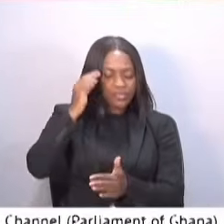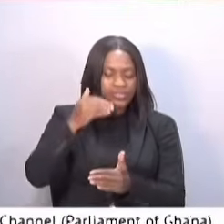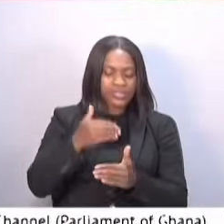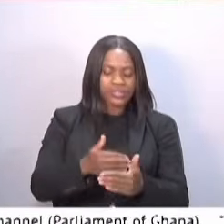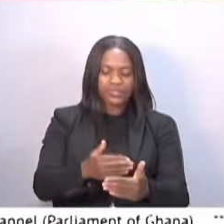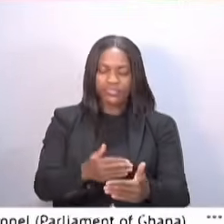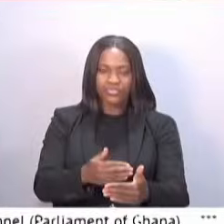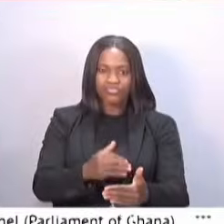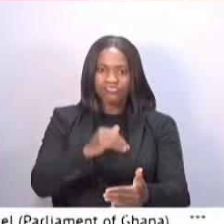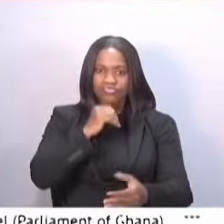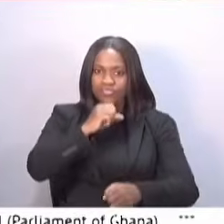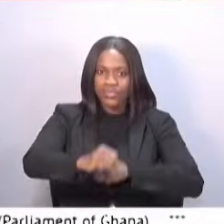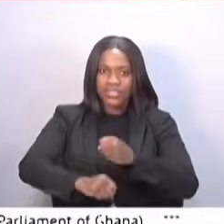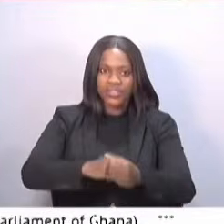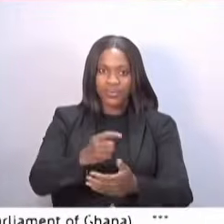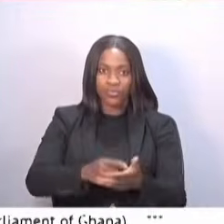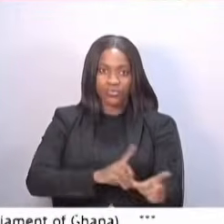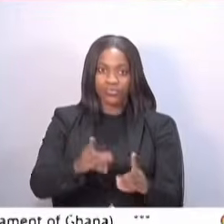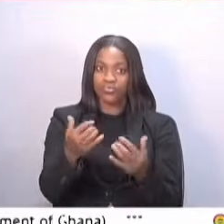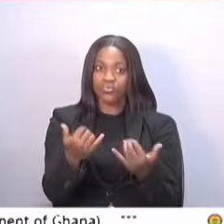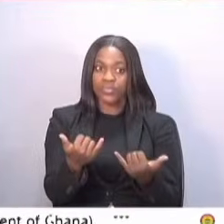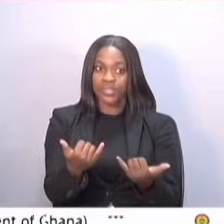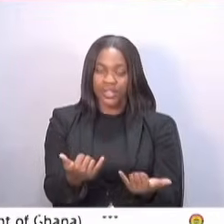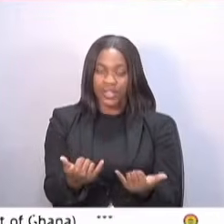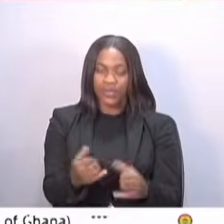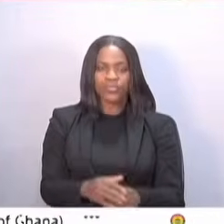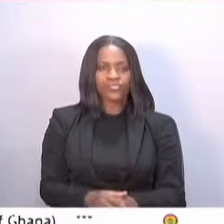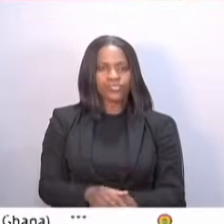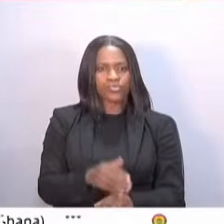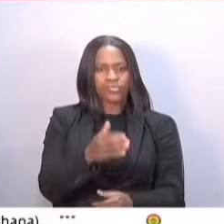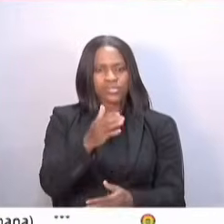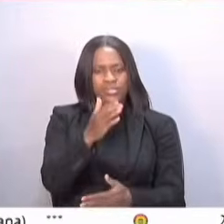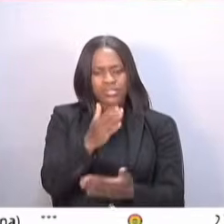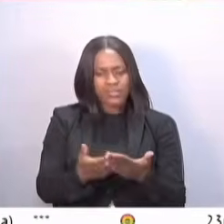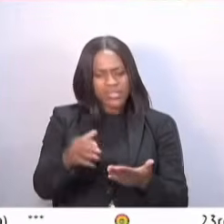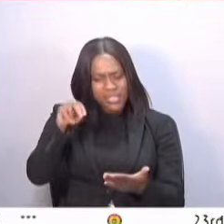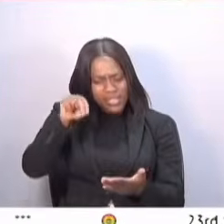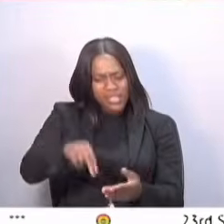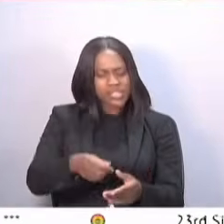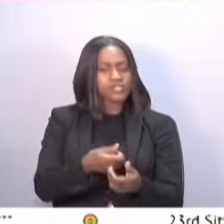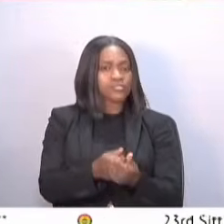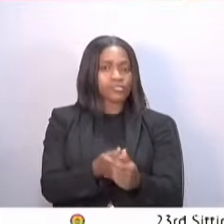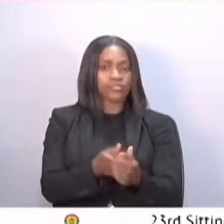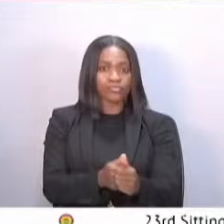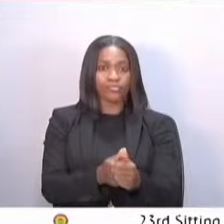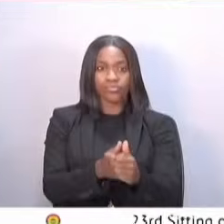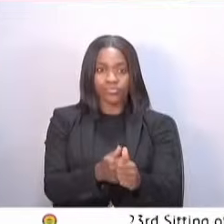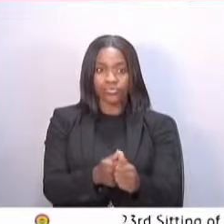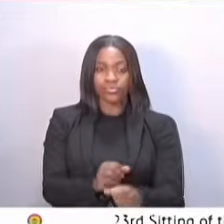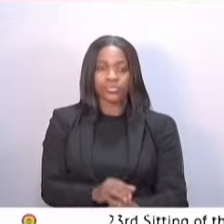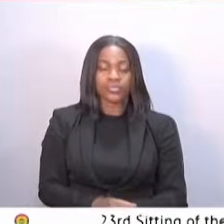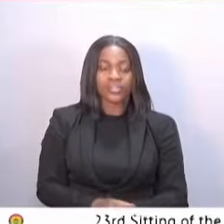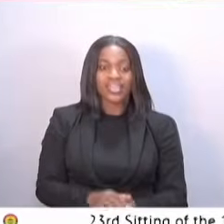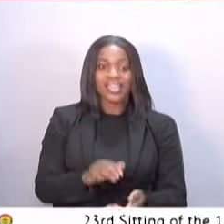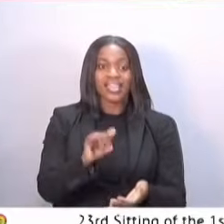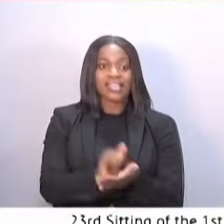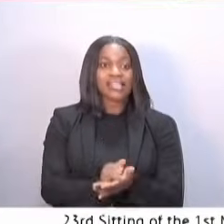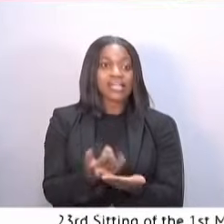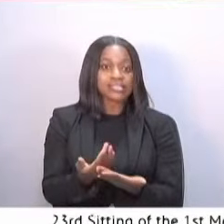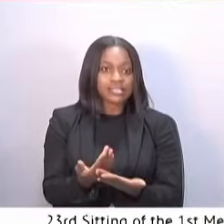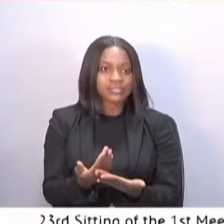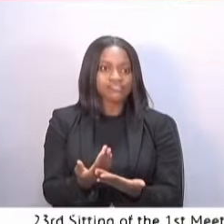suffer out of these things that we are doing. So there are protocols that we have signed on to. And these are some of the benefits